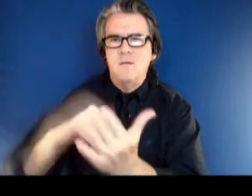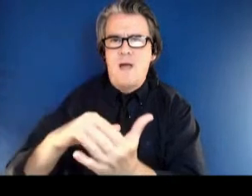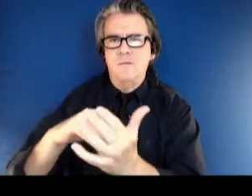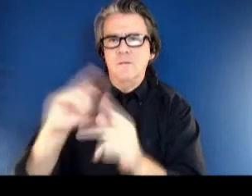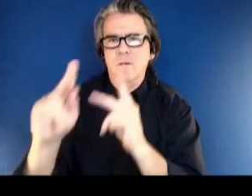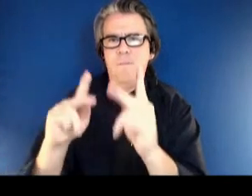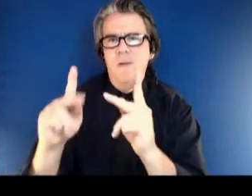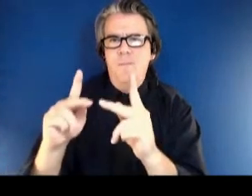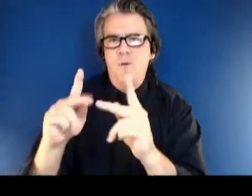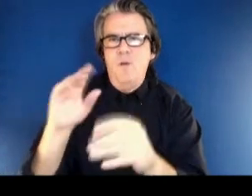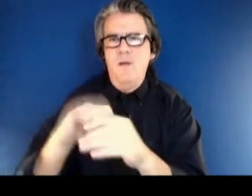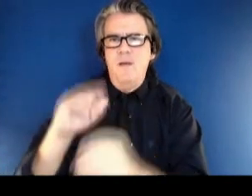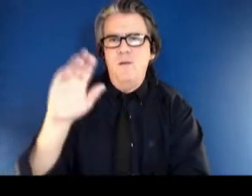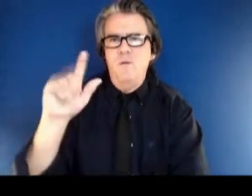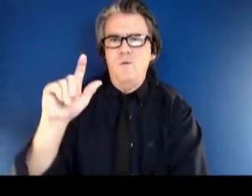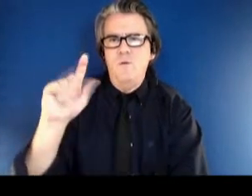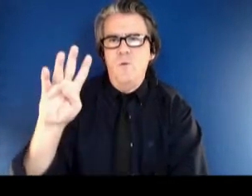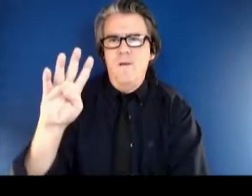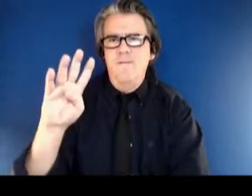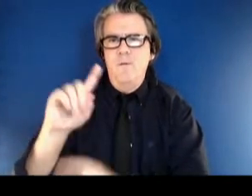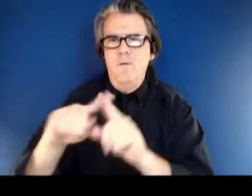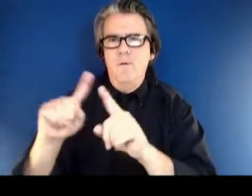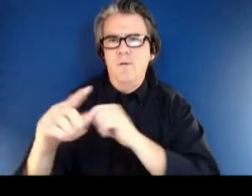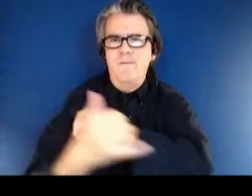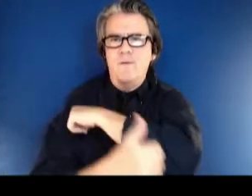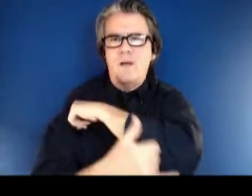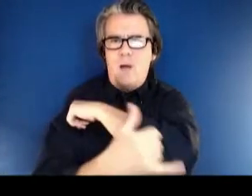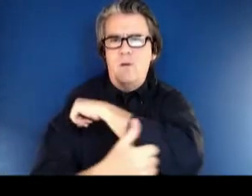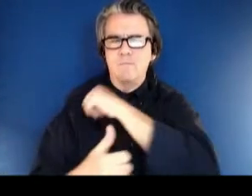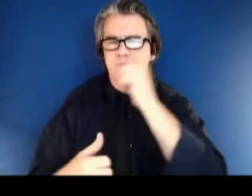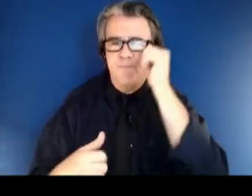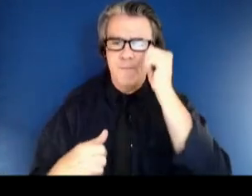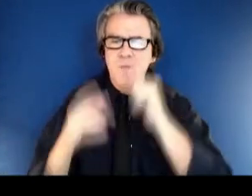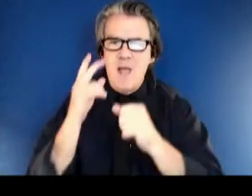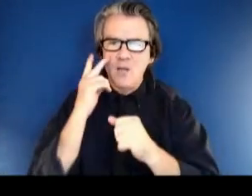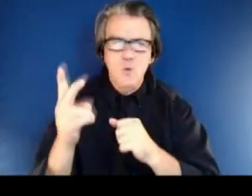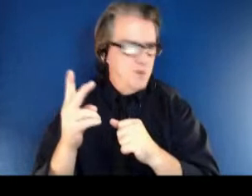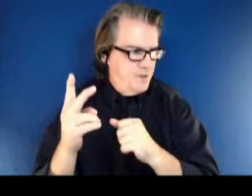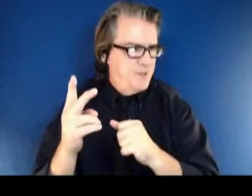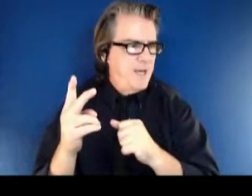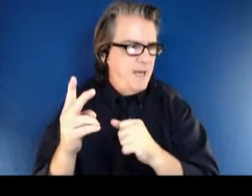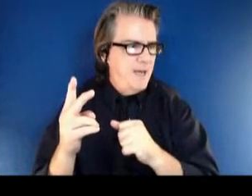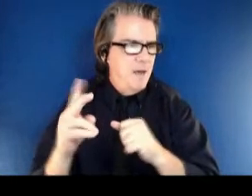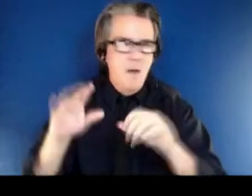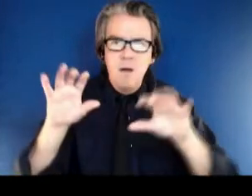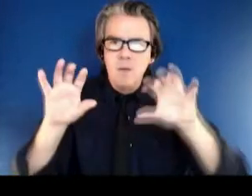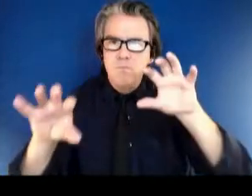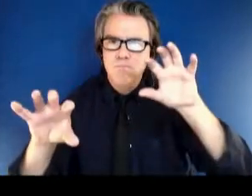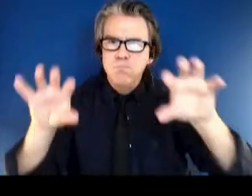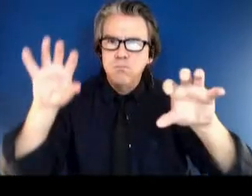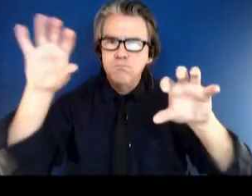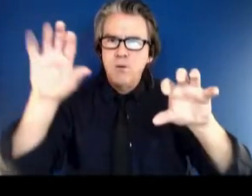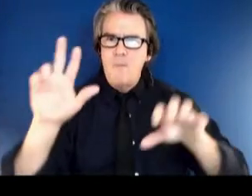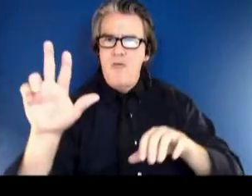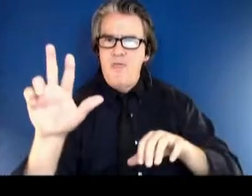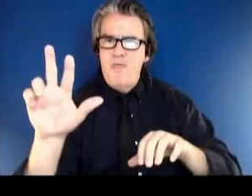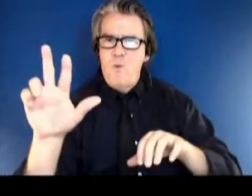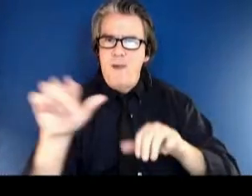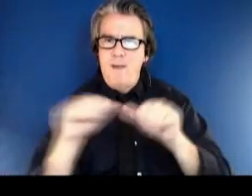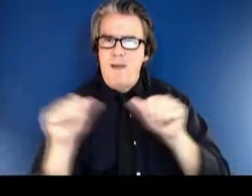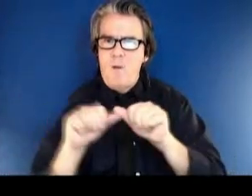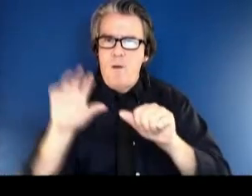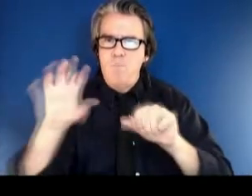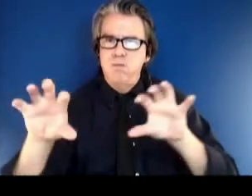the right-hand side of the slide, they're grouped into 3 general clusters of extreme